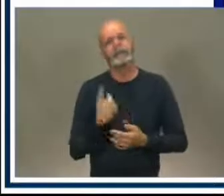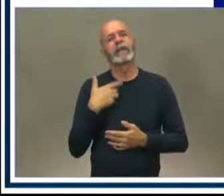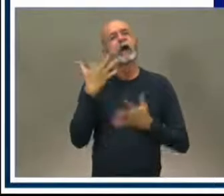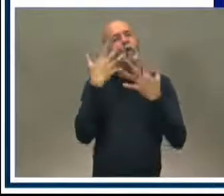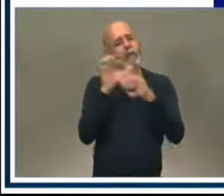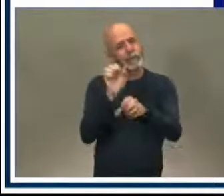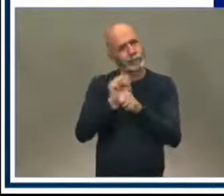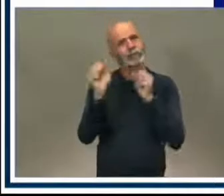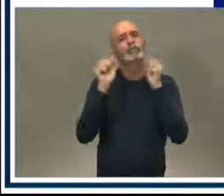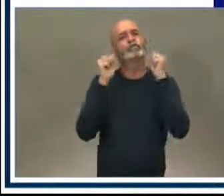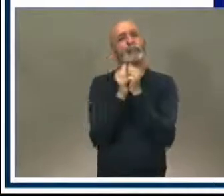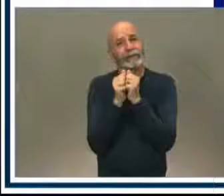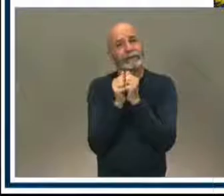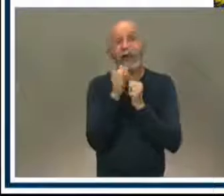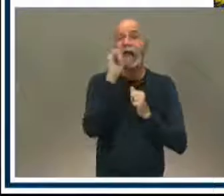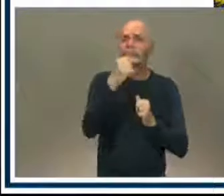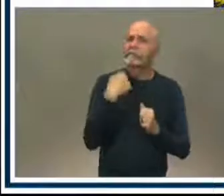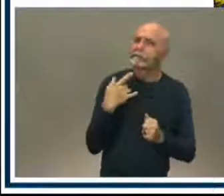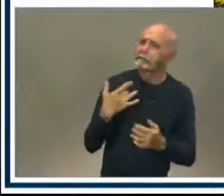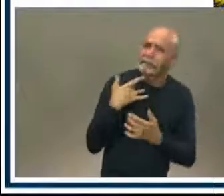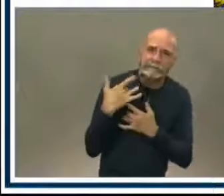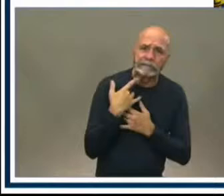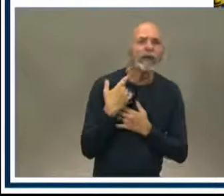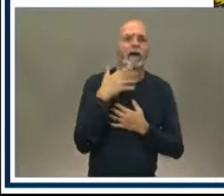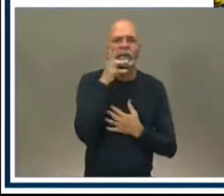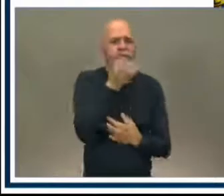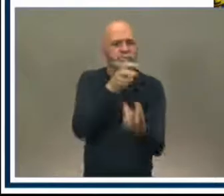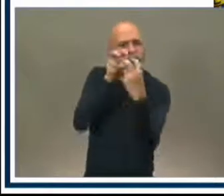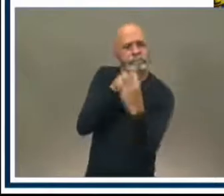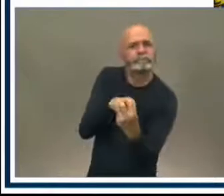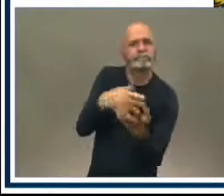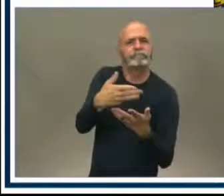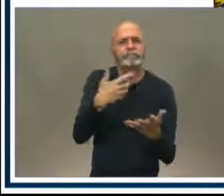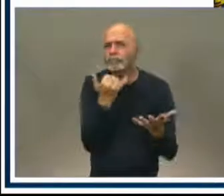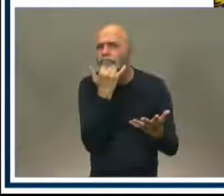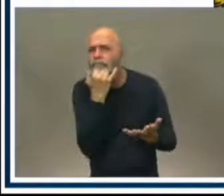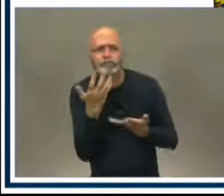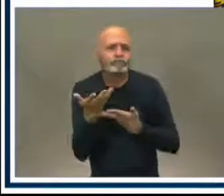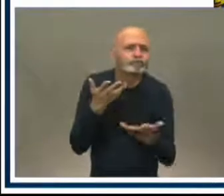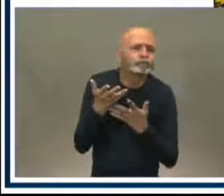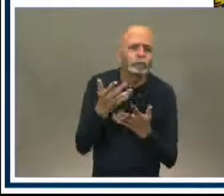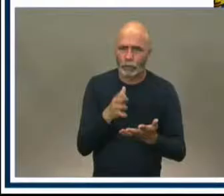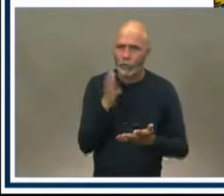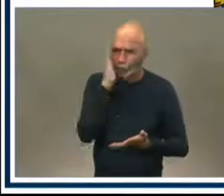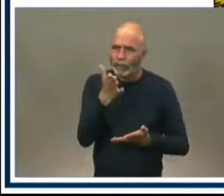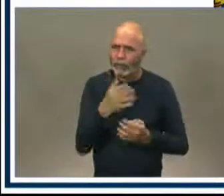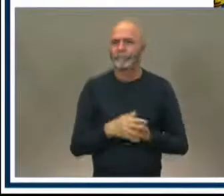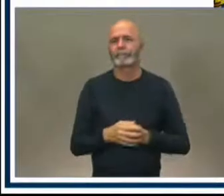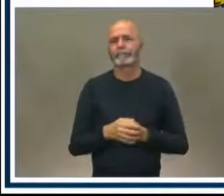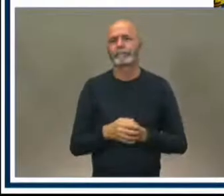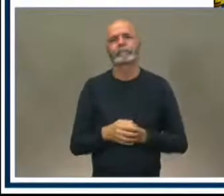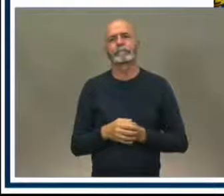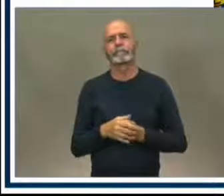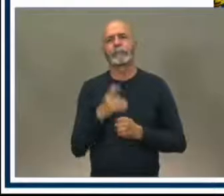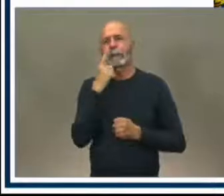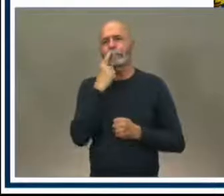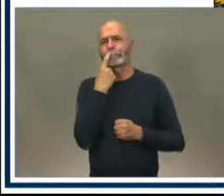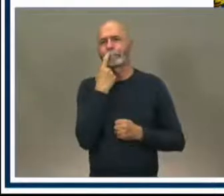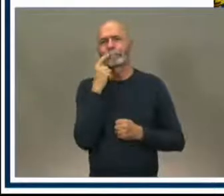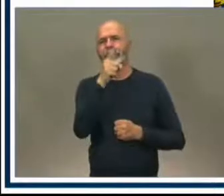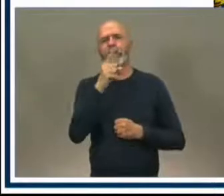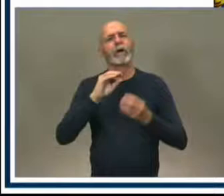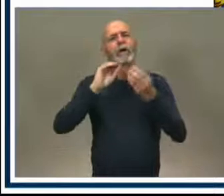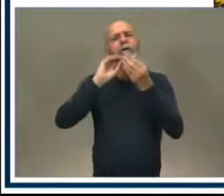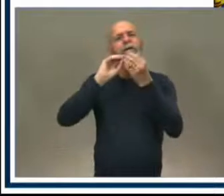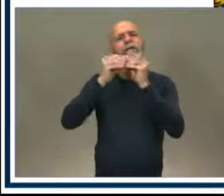if you have concerns. So in terms of numbers, actual numbers, can you put numbers to the percentages so that so people can have an idea of how